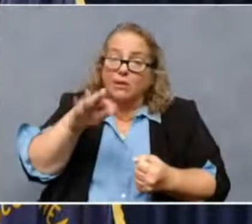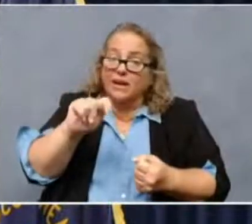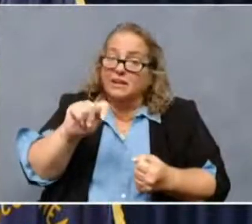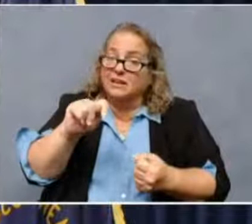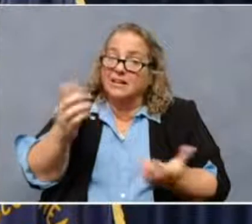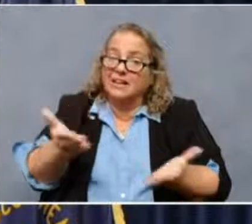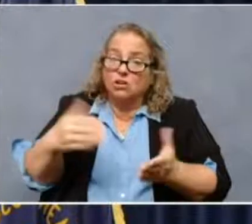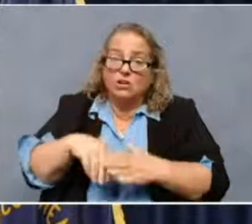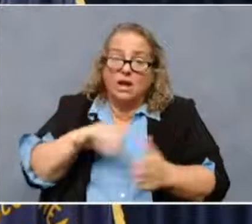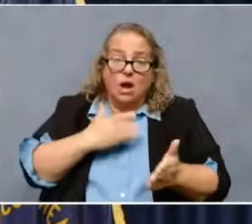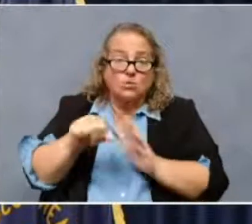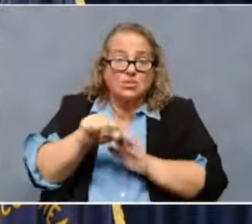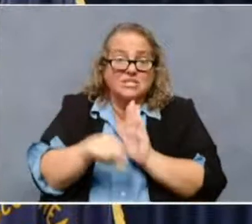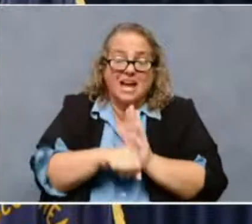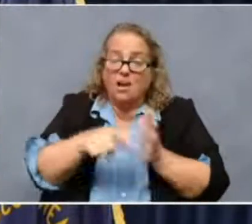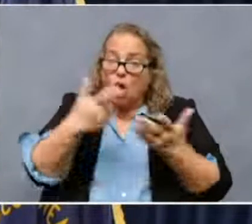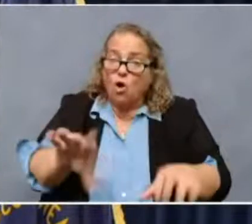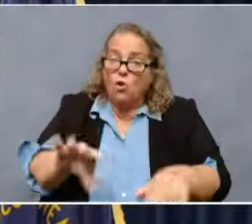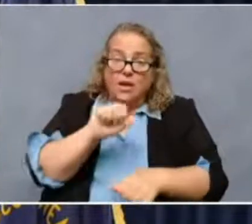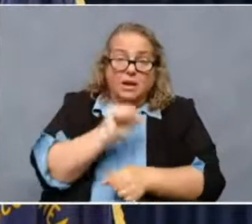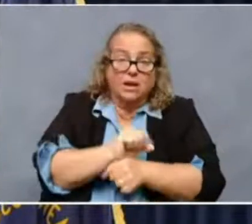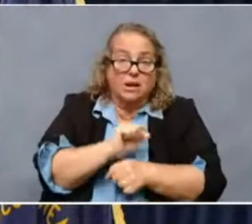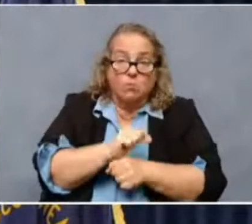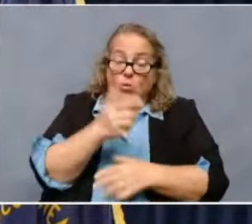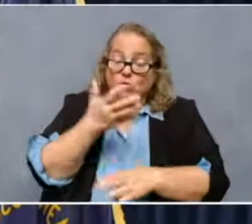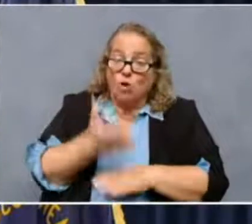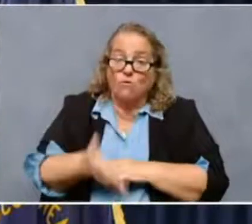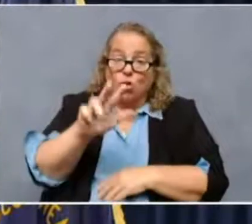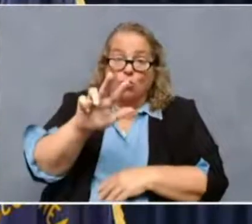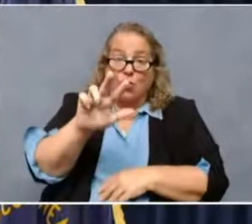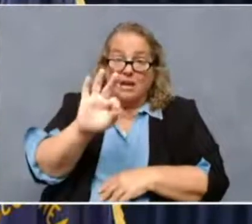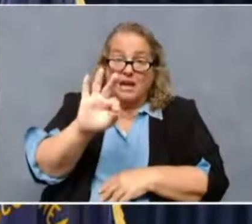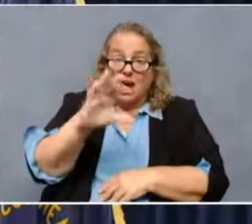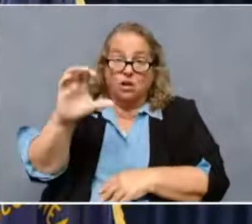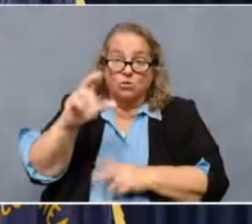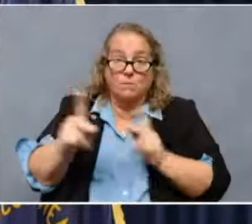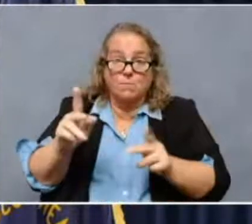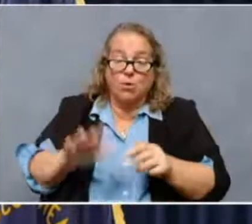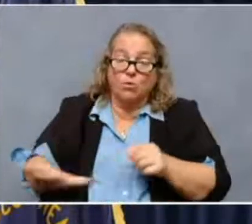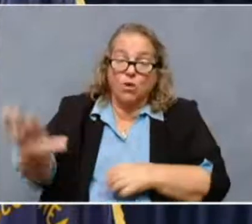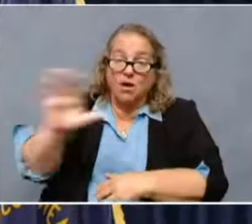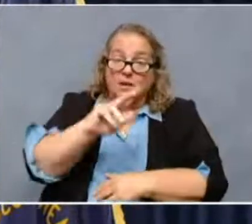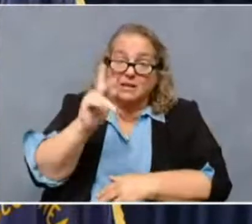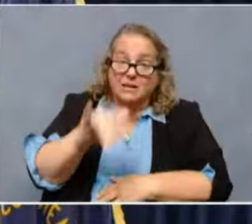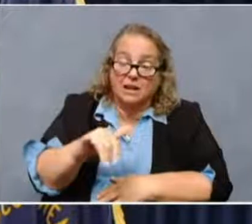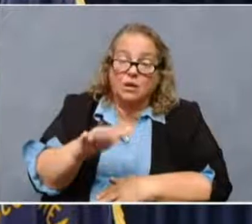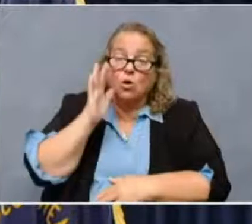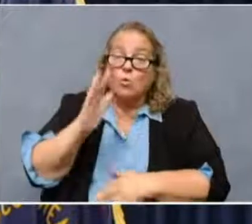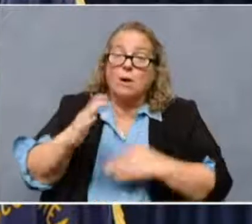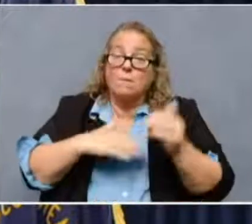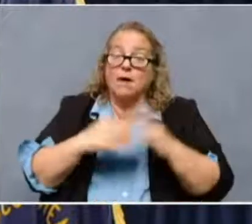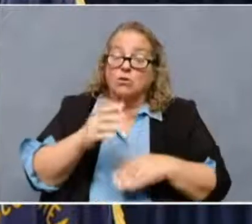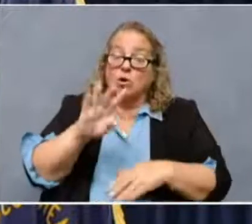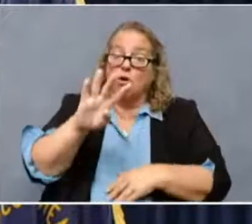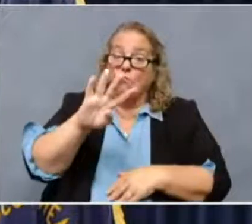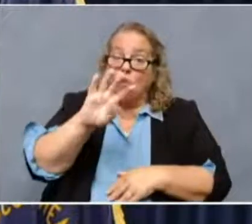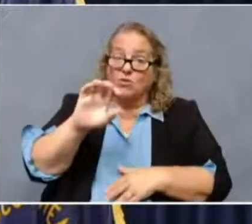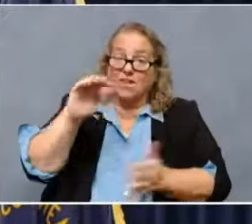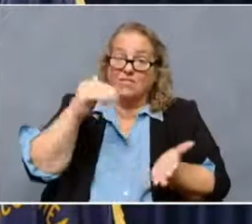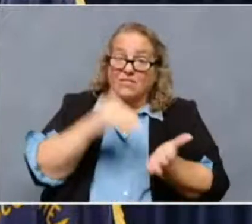over 3,900 people throughout the Commonwealth. They're going to build a 400,000 square foot facility. I don't want to short